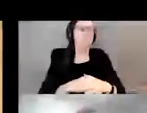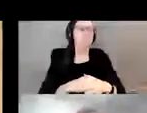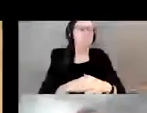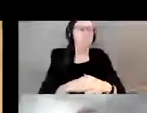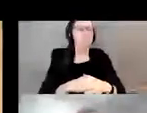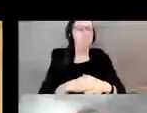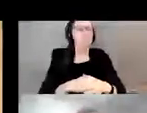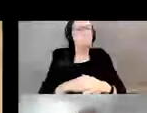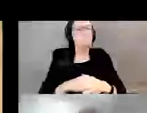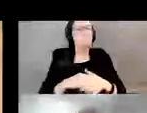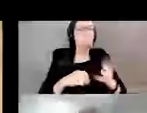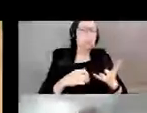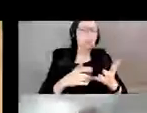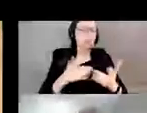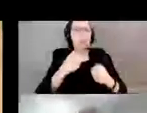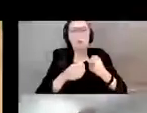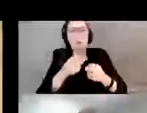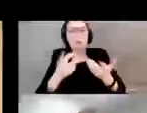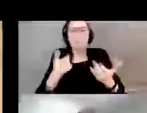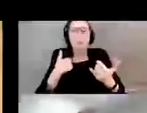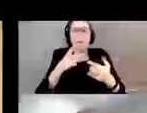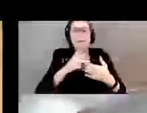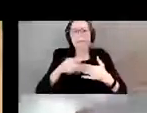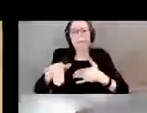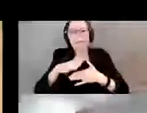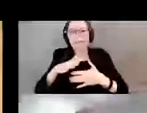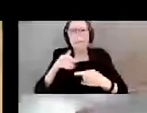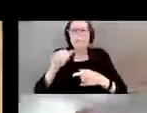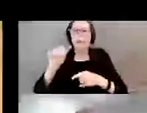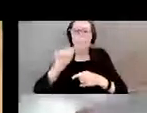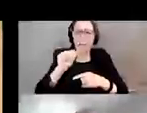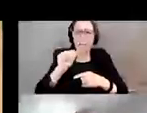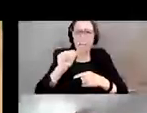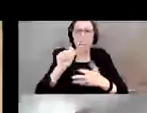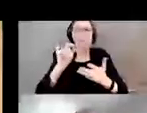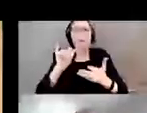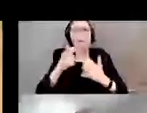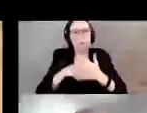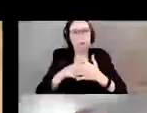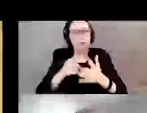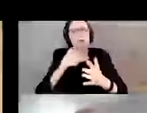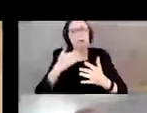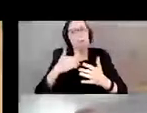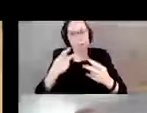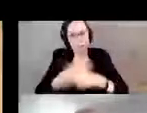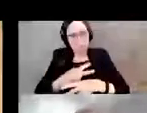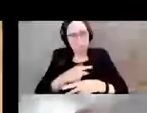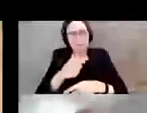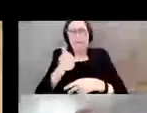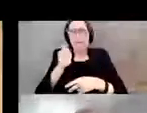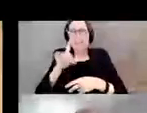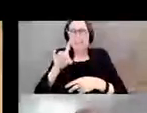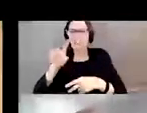Now, trouble for the Kingdom of Afghanistan really picks up in the 1800s. You have